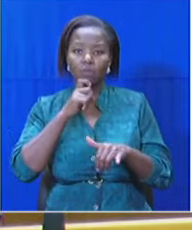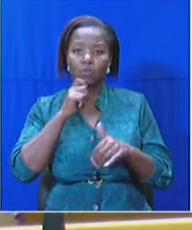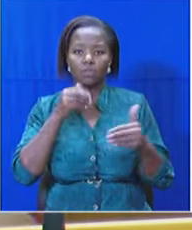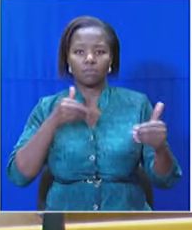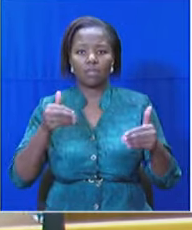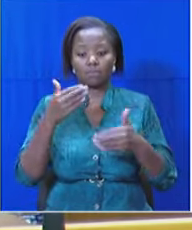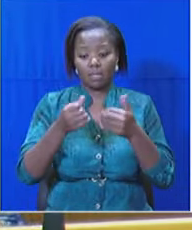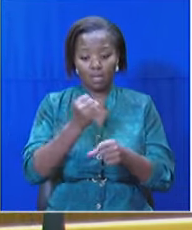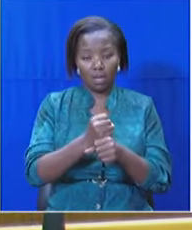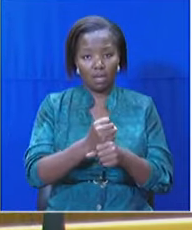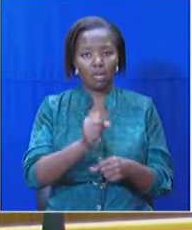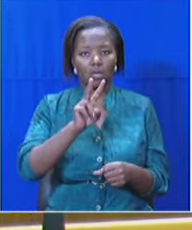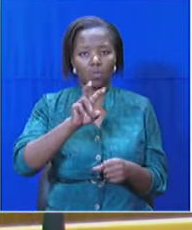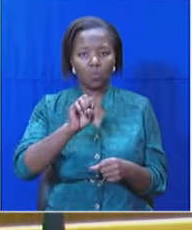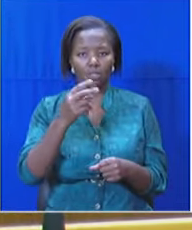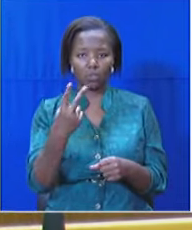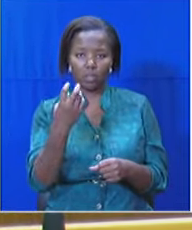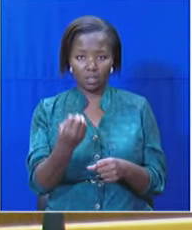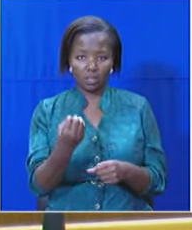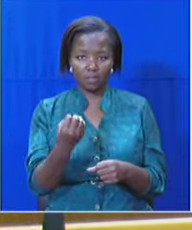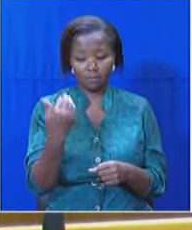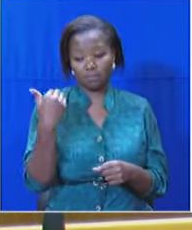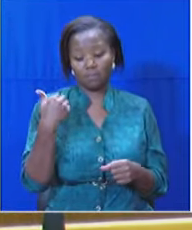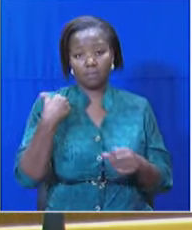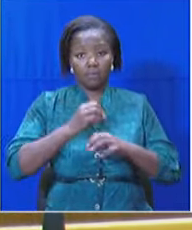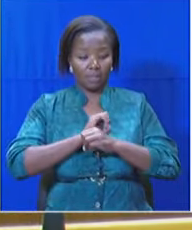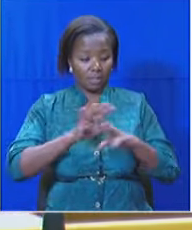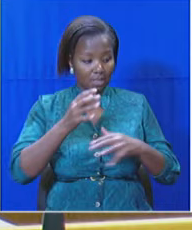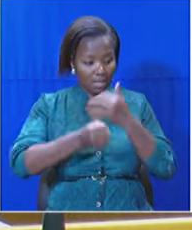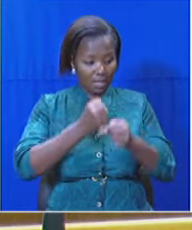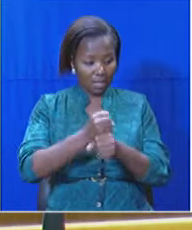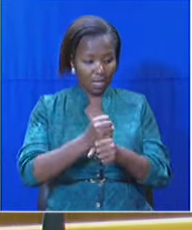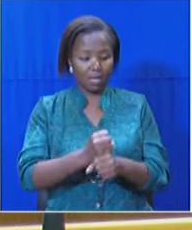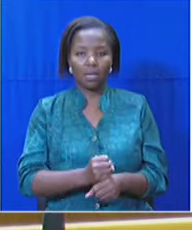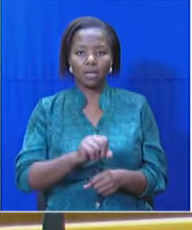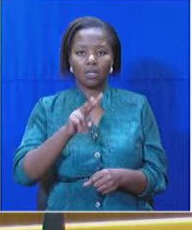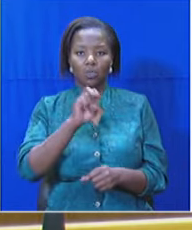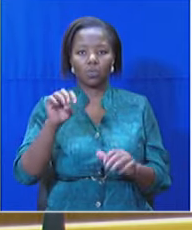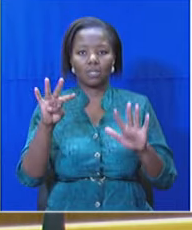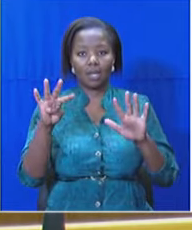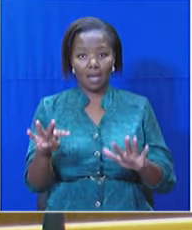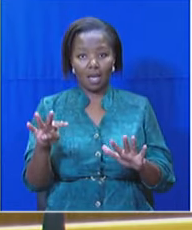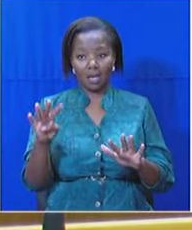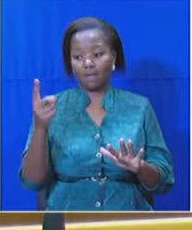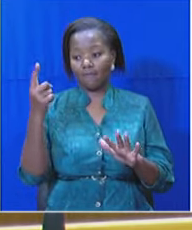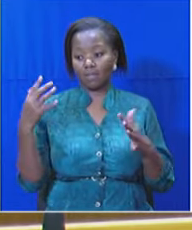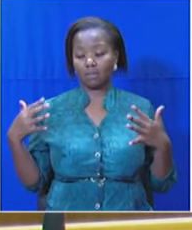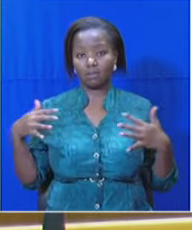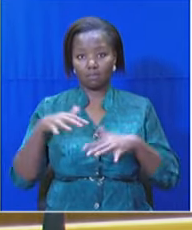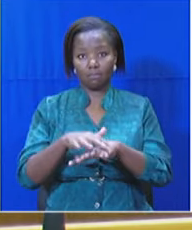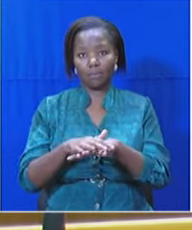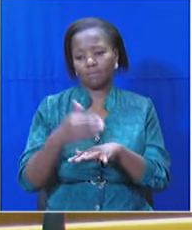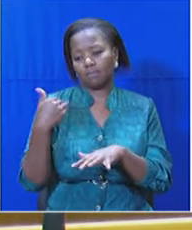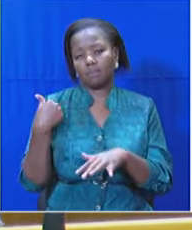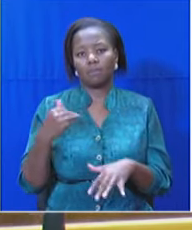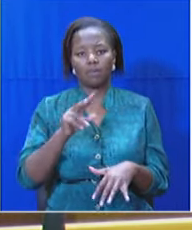2020. The recap was initiated in 2009, and its first implementation started in 2010. His